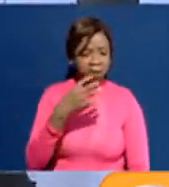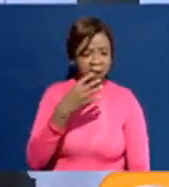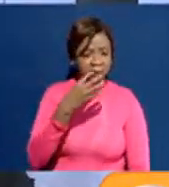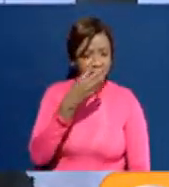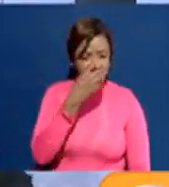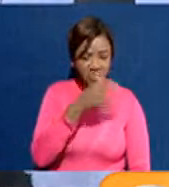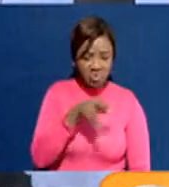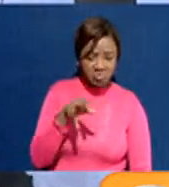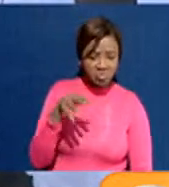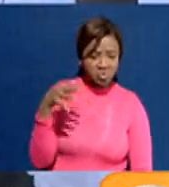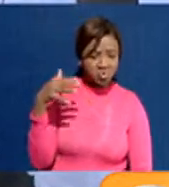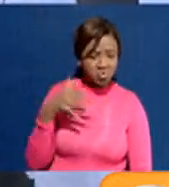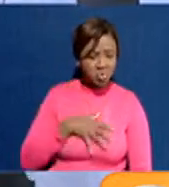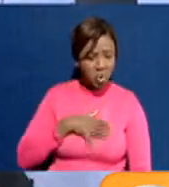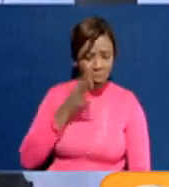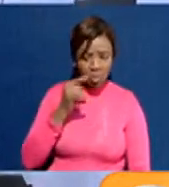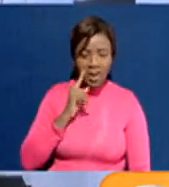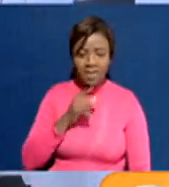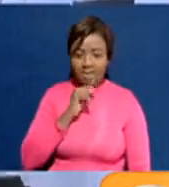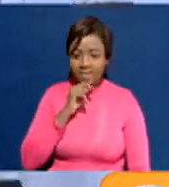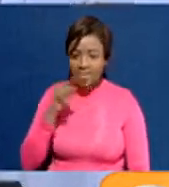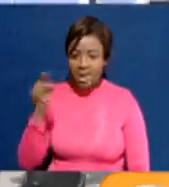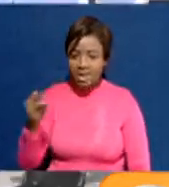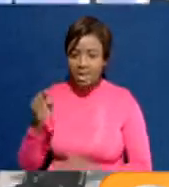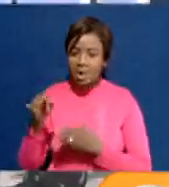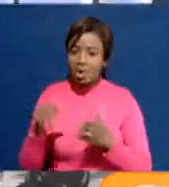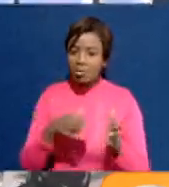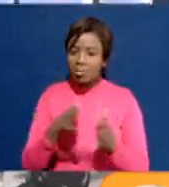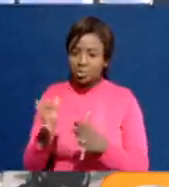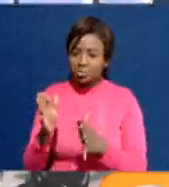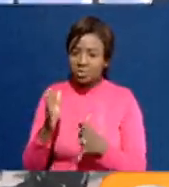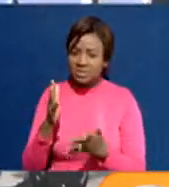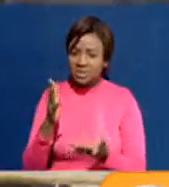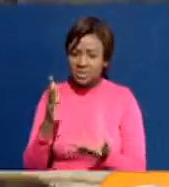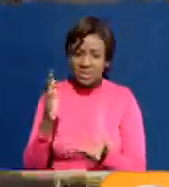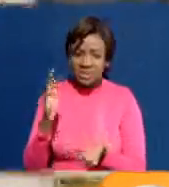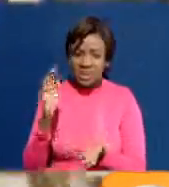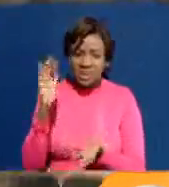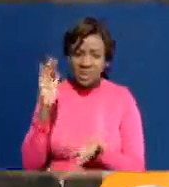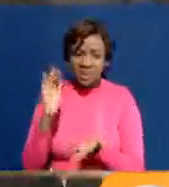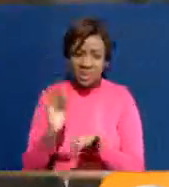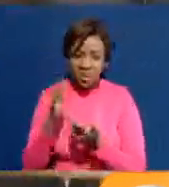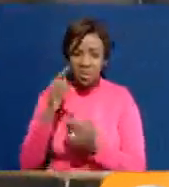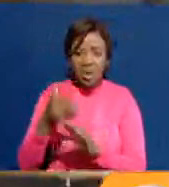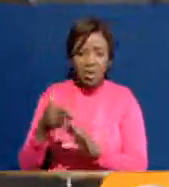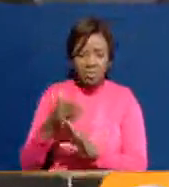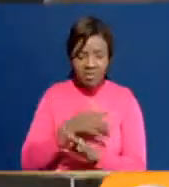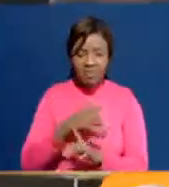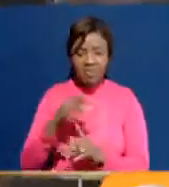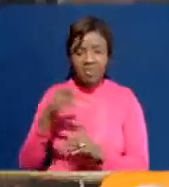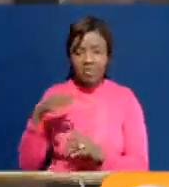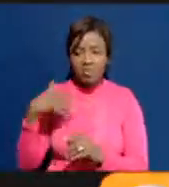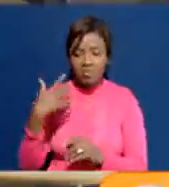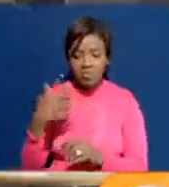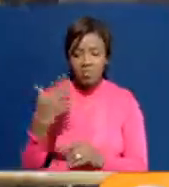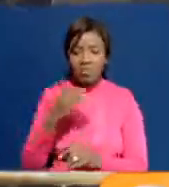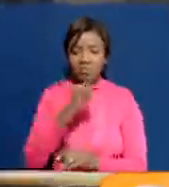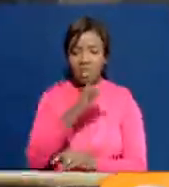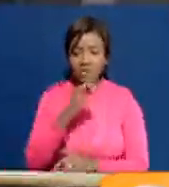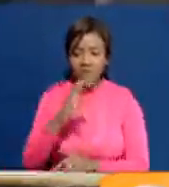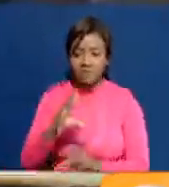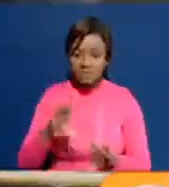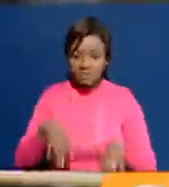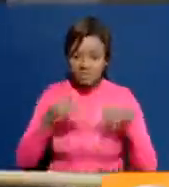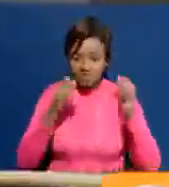Observers viewed that General Ogolla's chance as greatly reduced, having been adversely mentioned by former IEBC